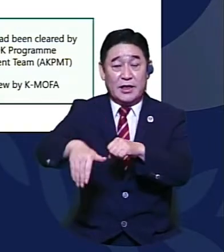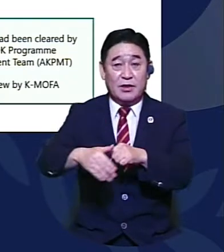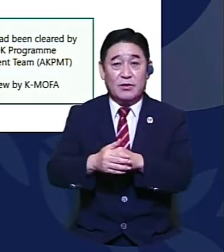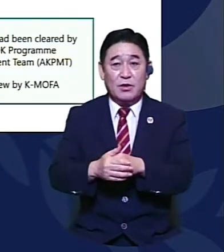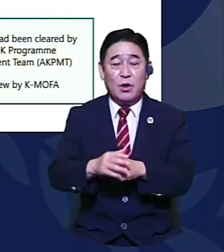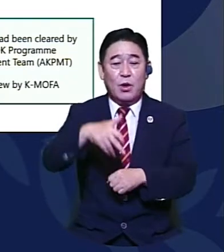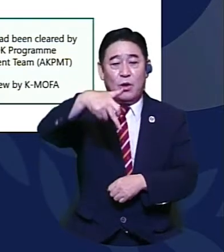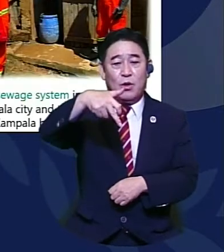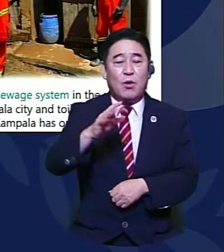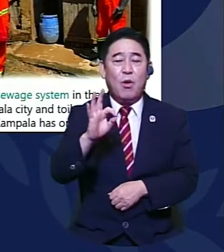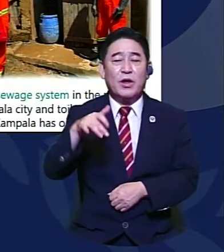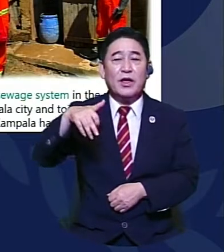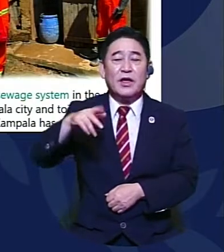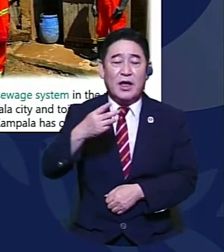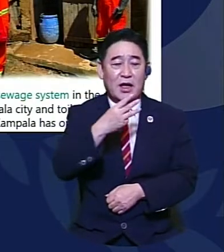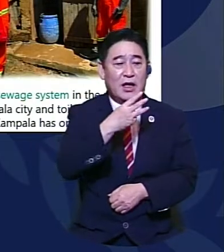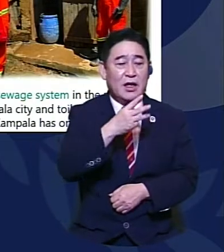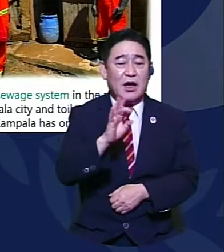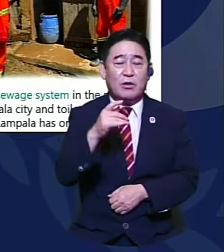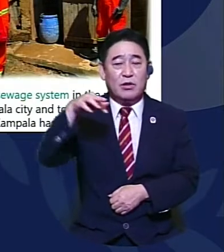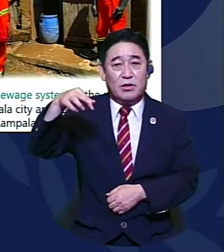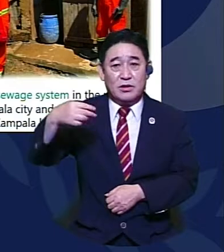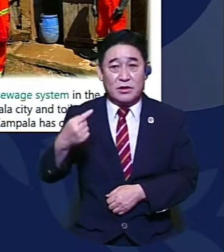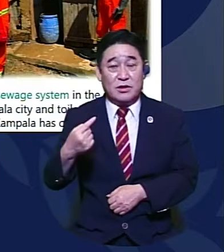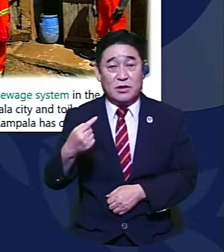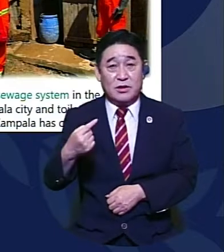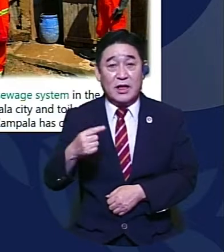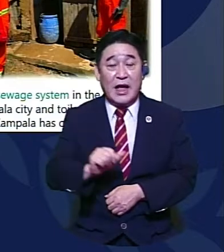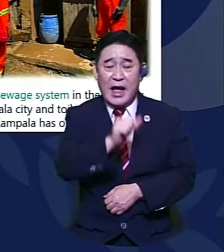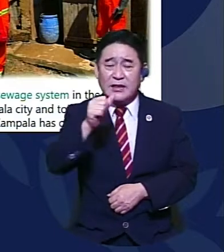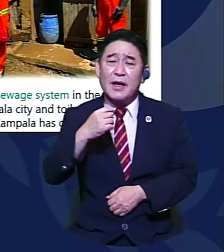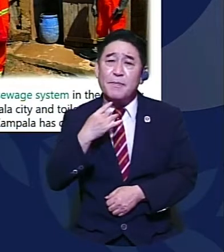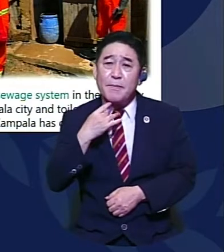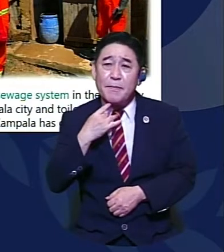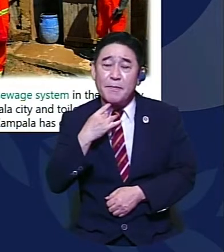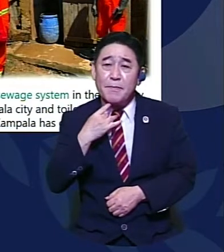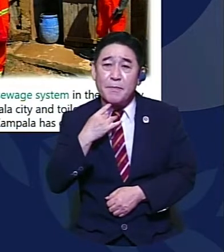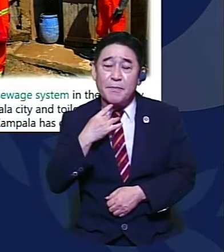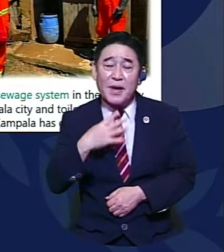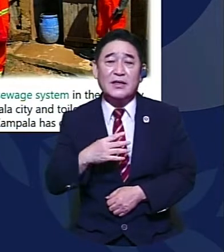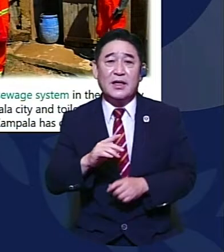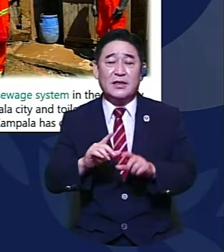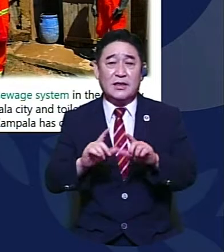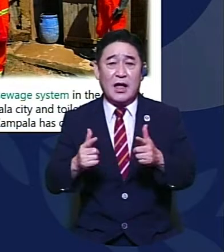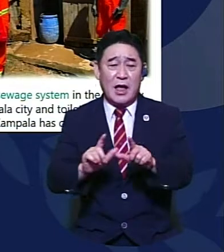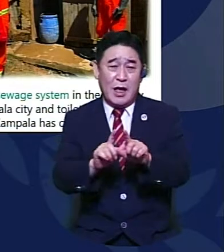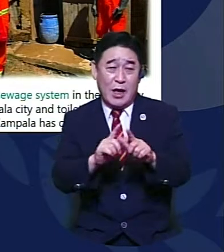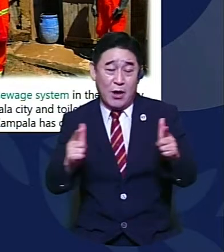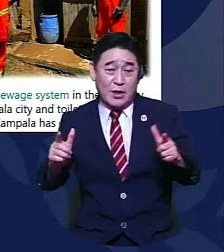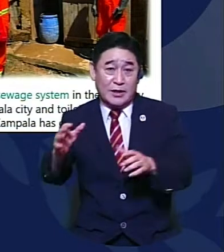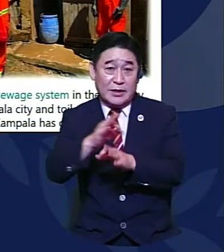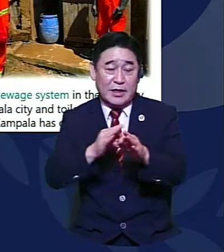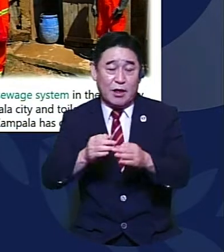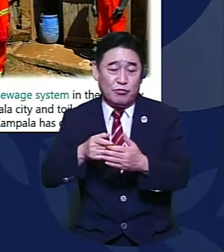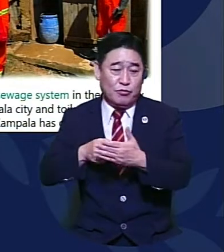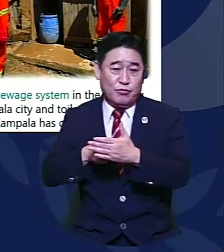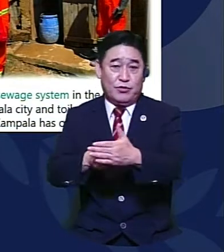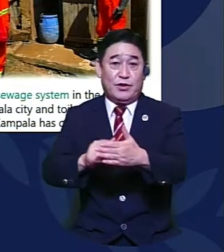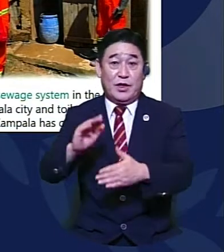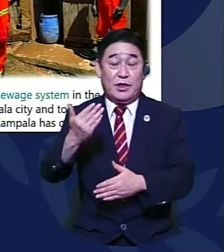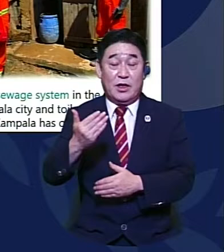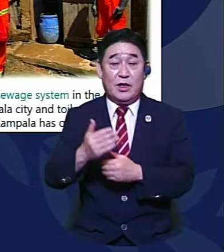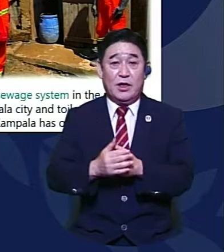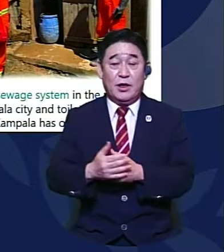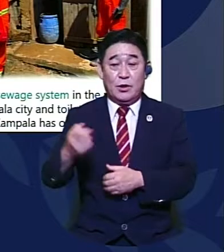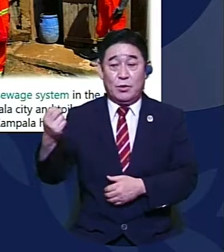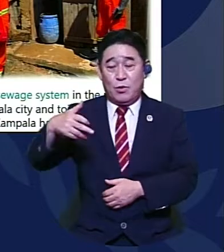countries. And the next one is indeed a project we are about to start with you, with KOICA, in Uganda, giving